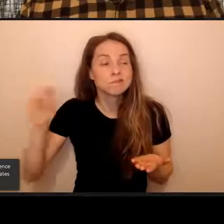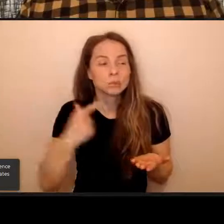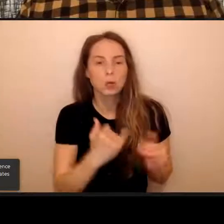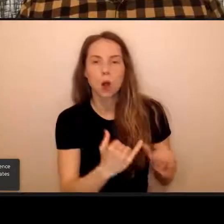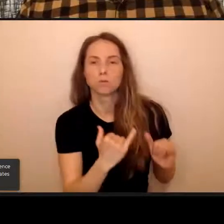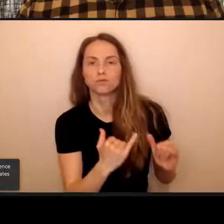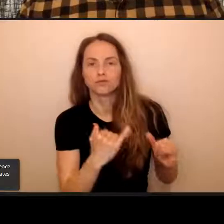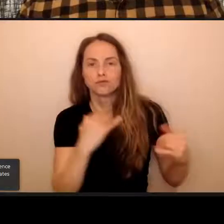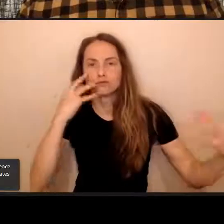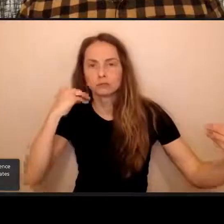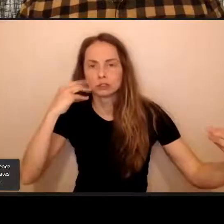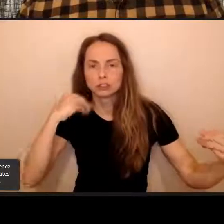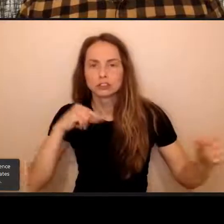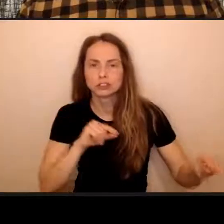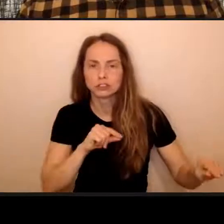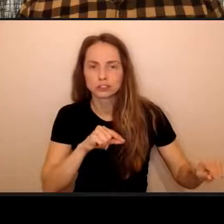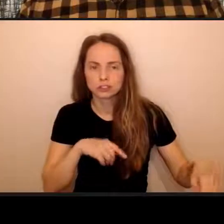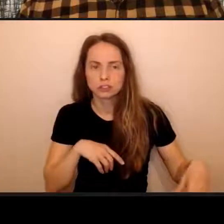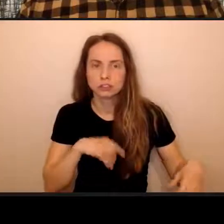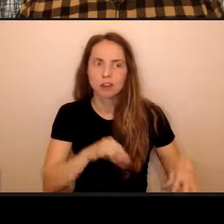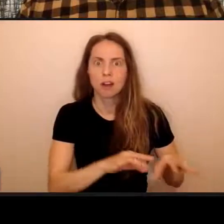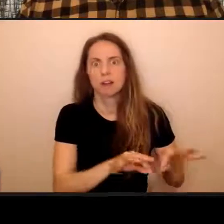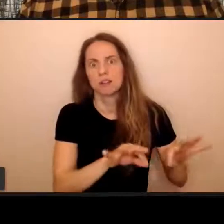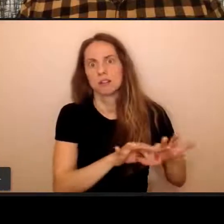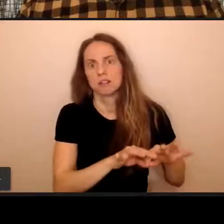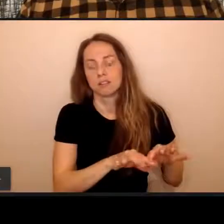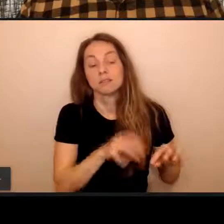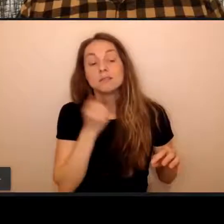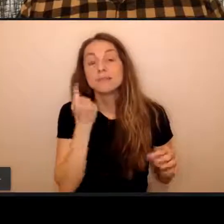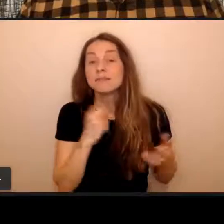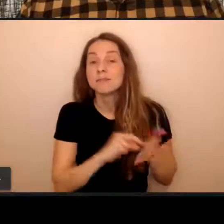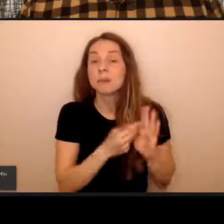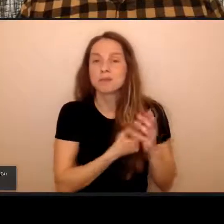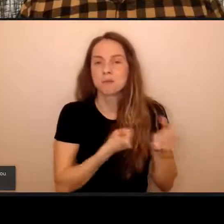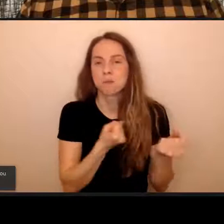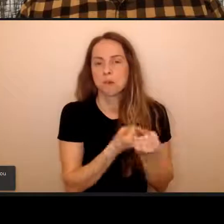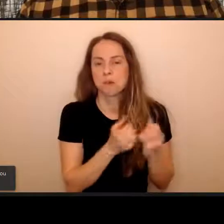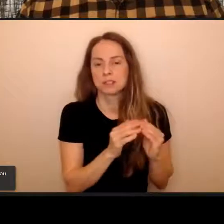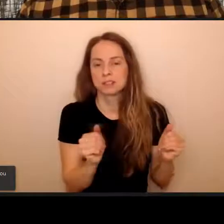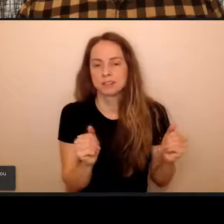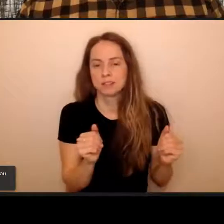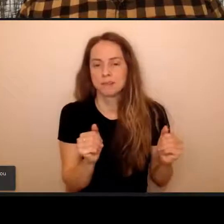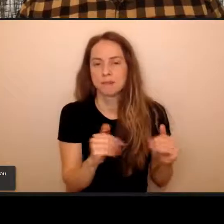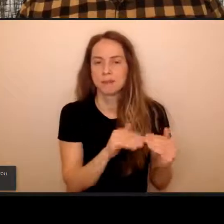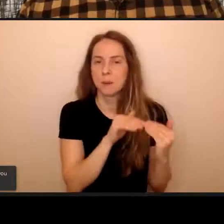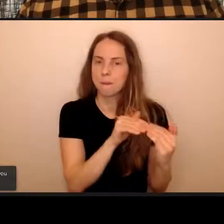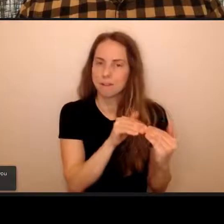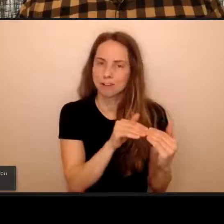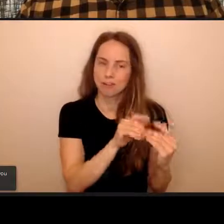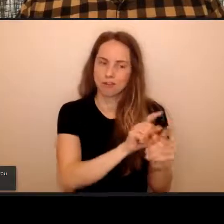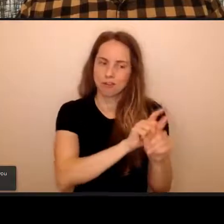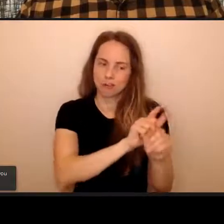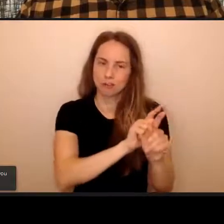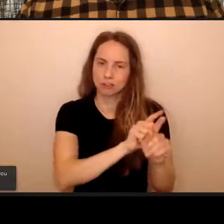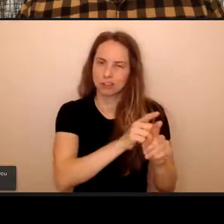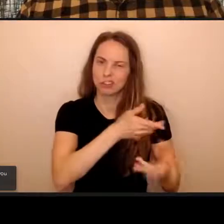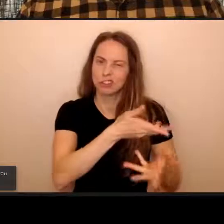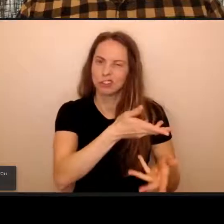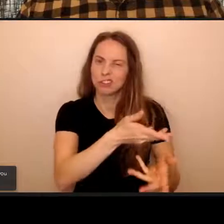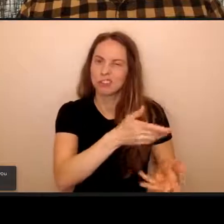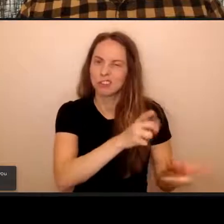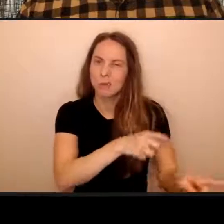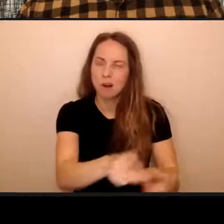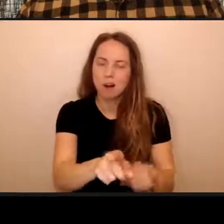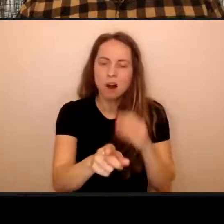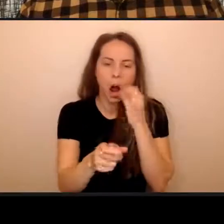So there was a support system and also, a peer mentorship going on,